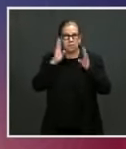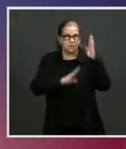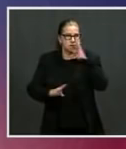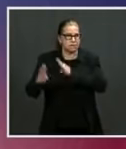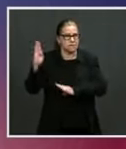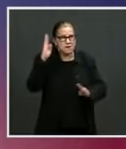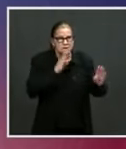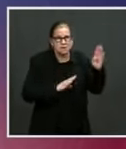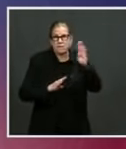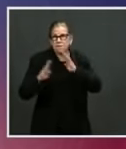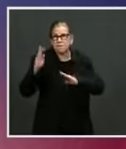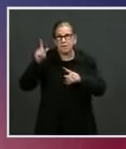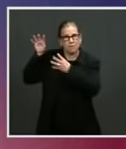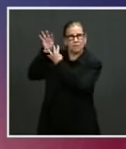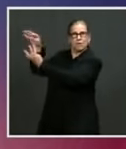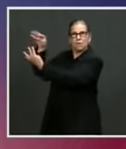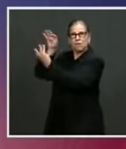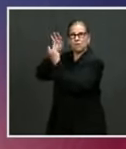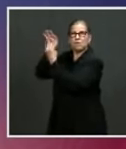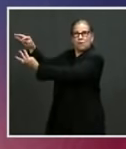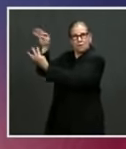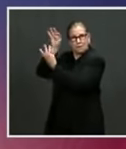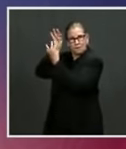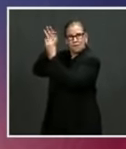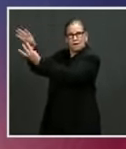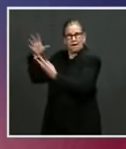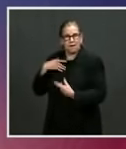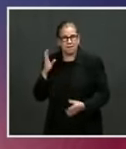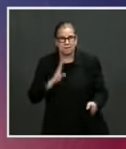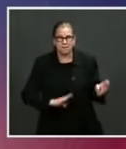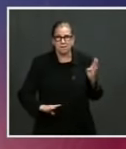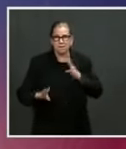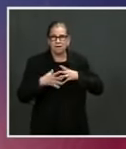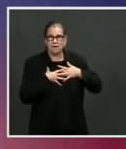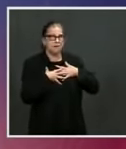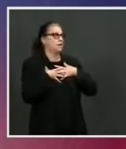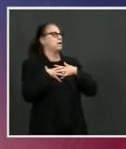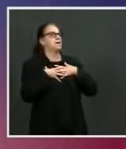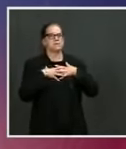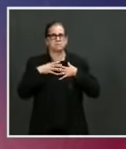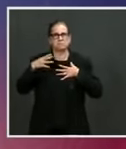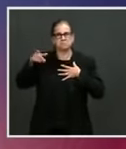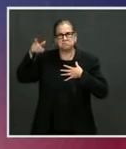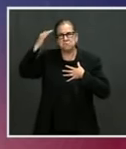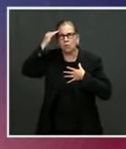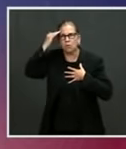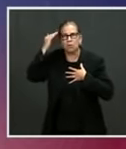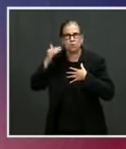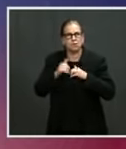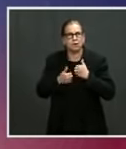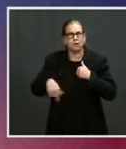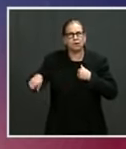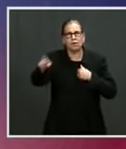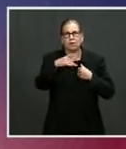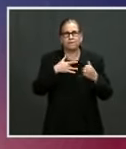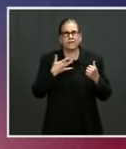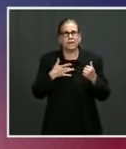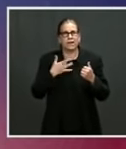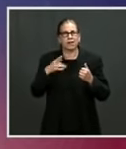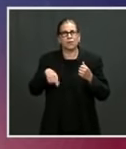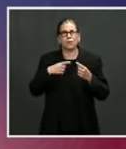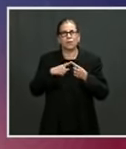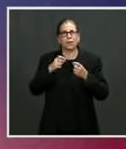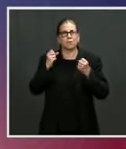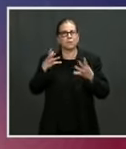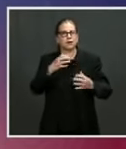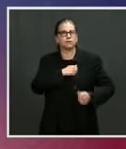And you know what it means to commit American troops to fight. And you understand the mixture of pride